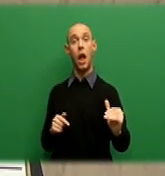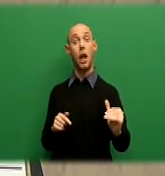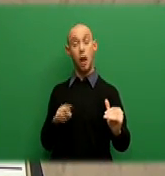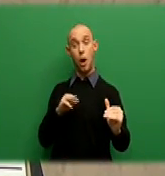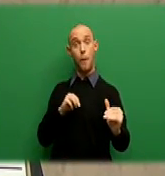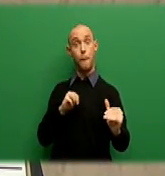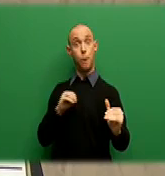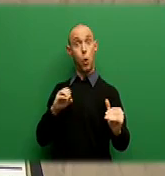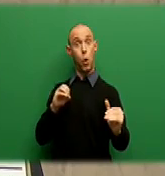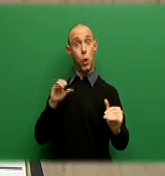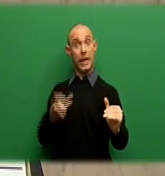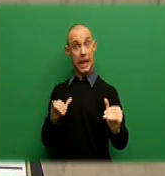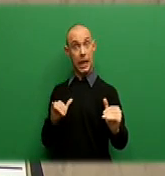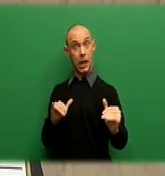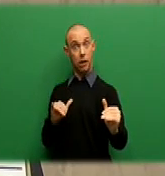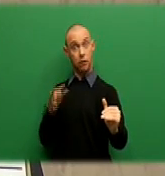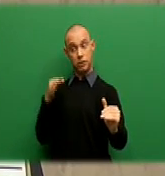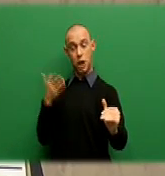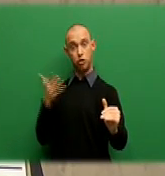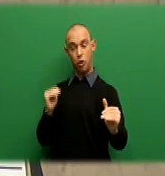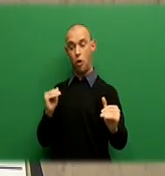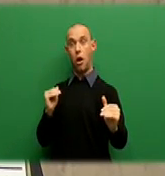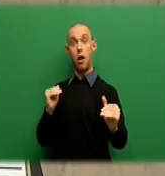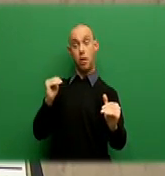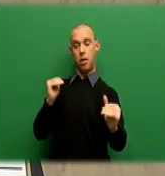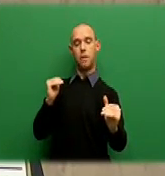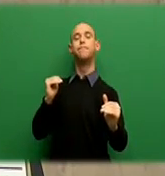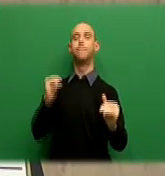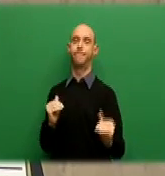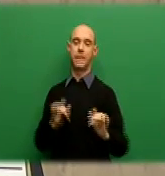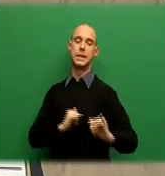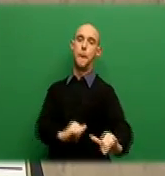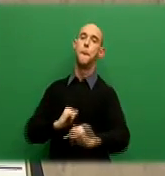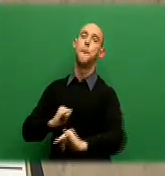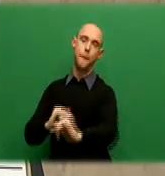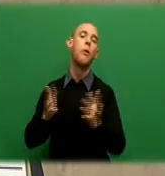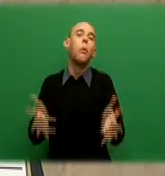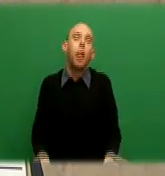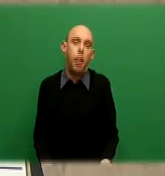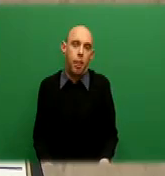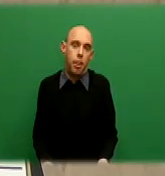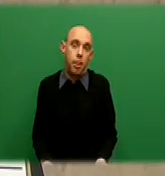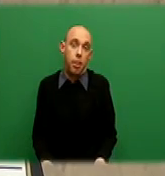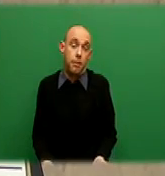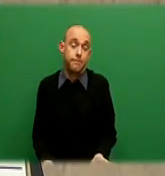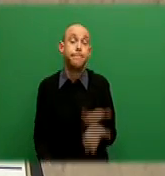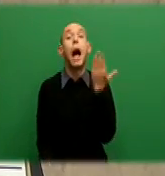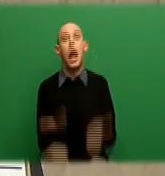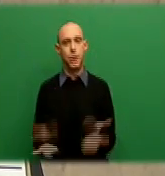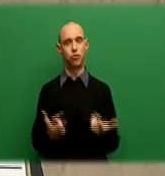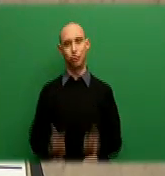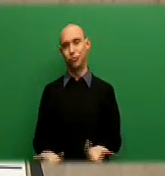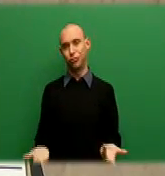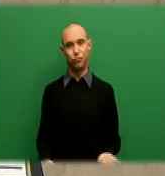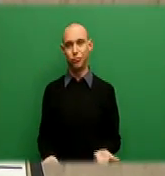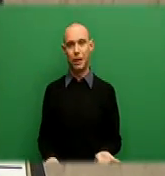us. And with regard to these investor mandates that require investment grade ratings,